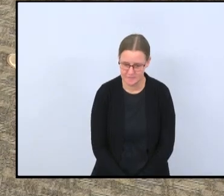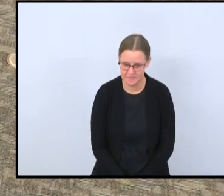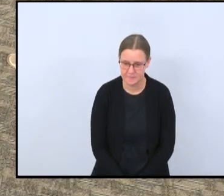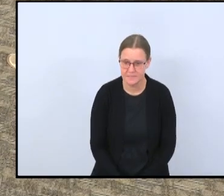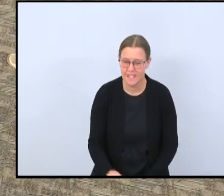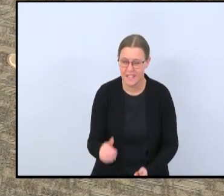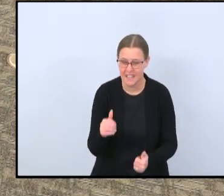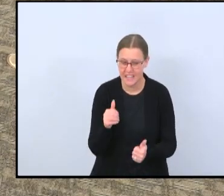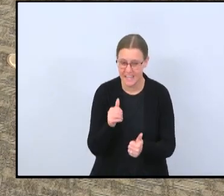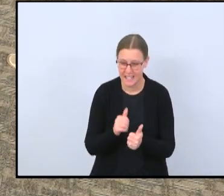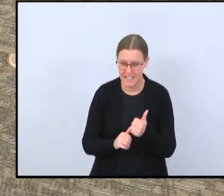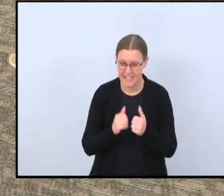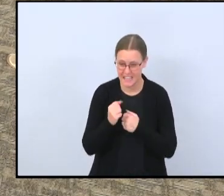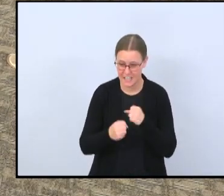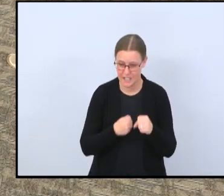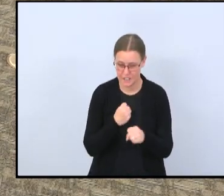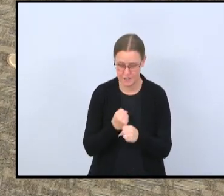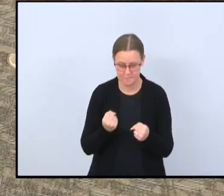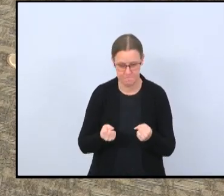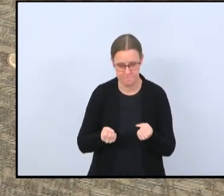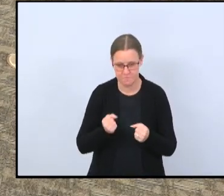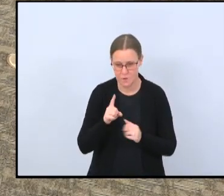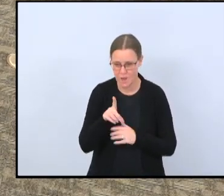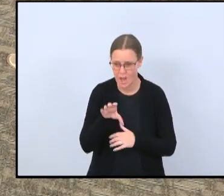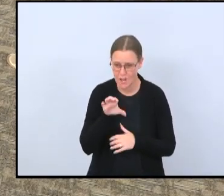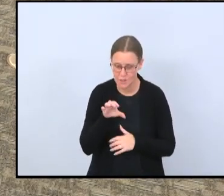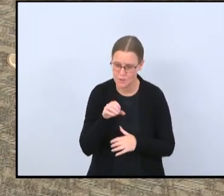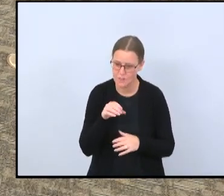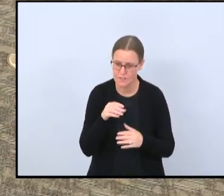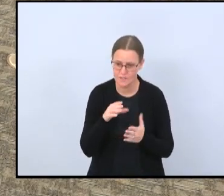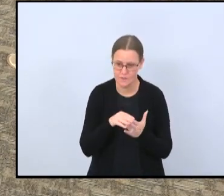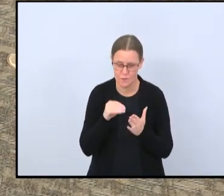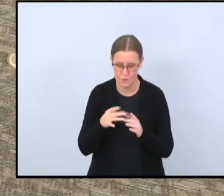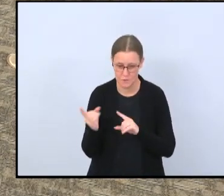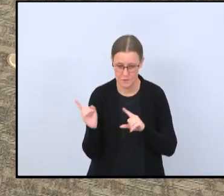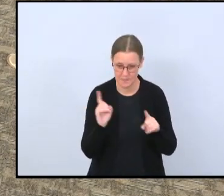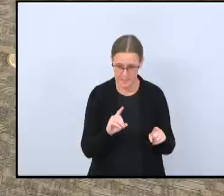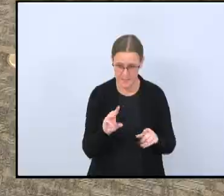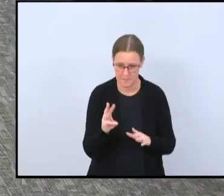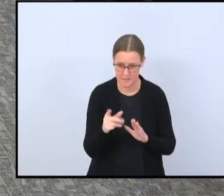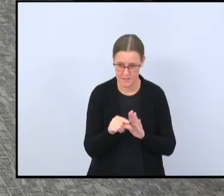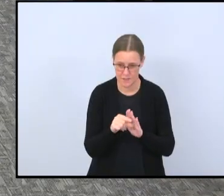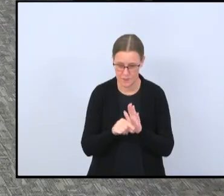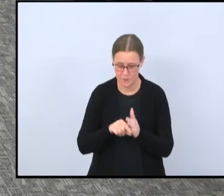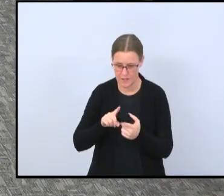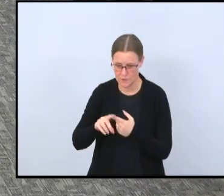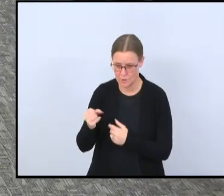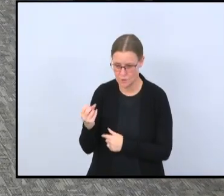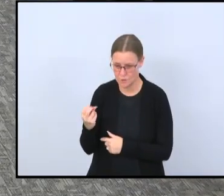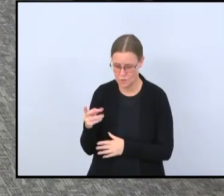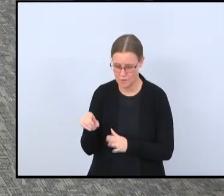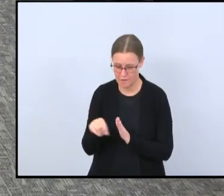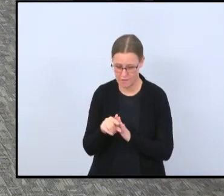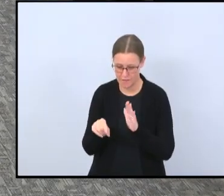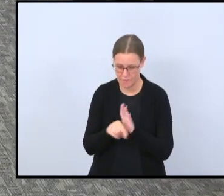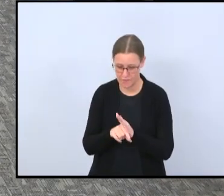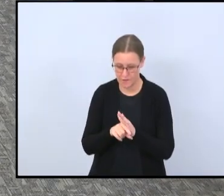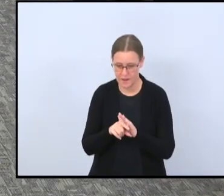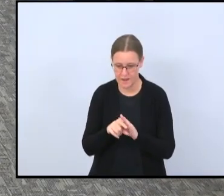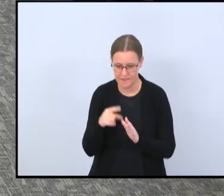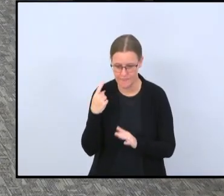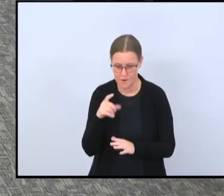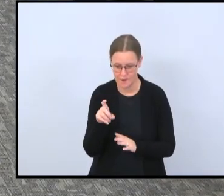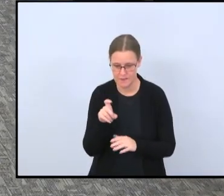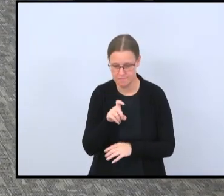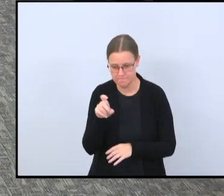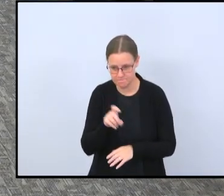Each year, hundreds of students across Texas in grades 6 through 12 participate in the Texas History Day contest, encouraged by